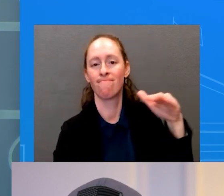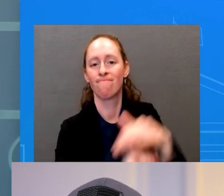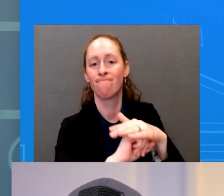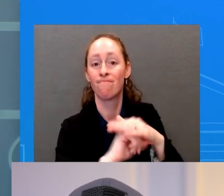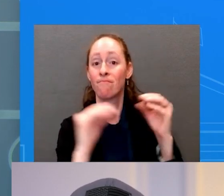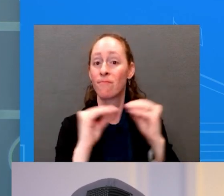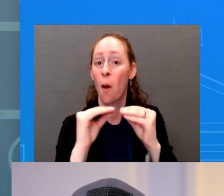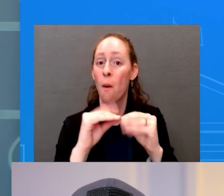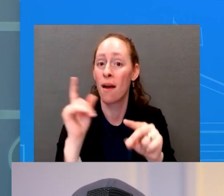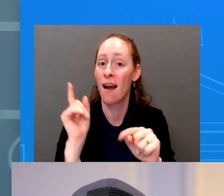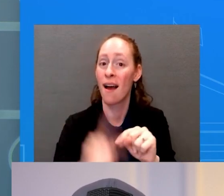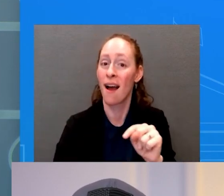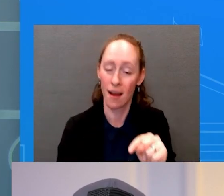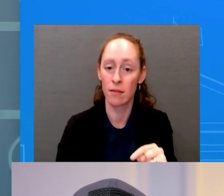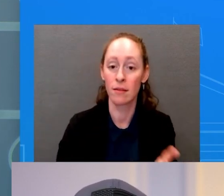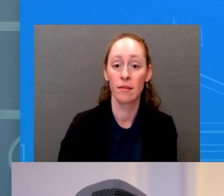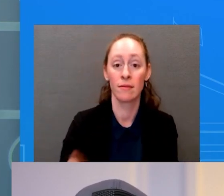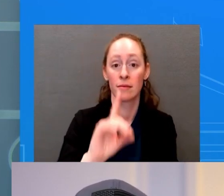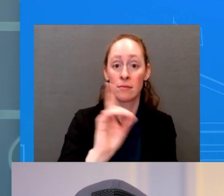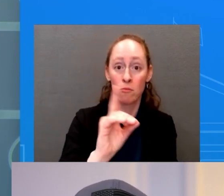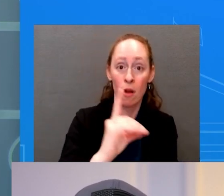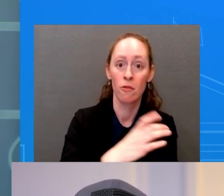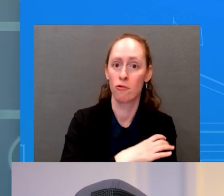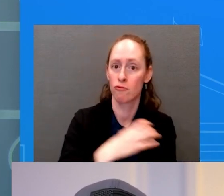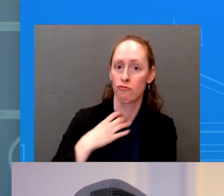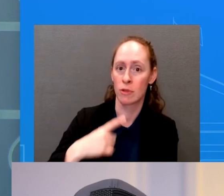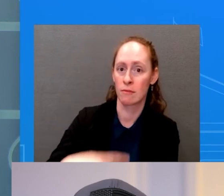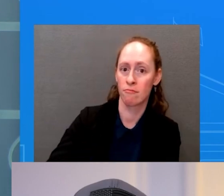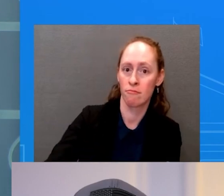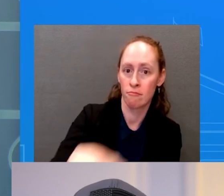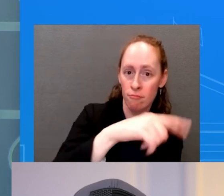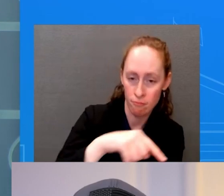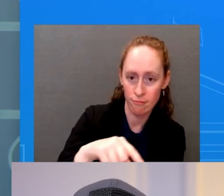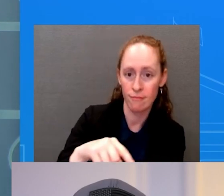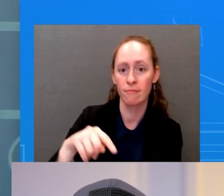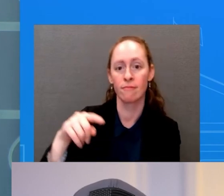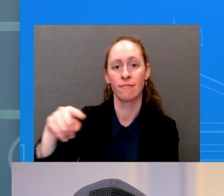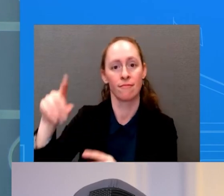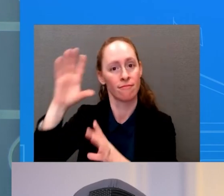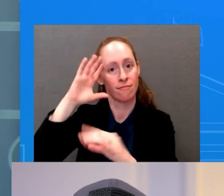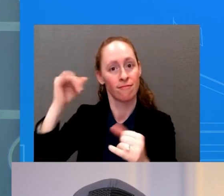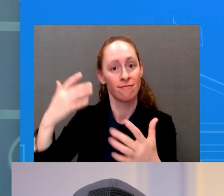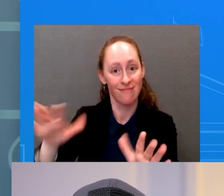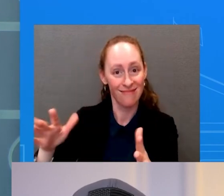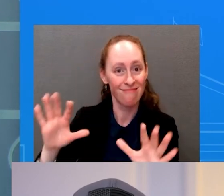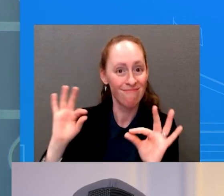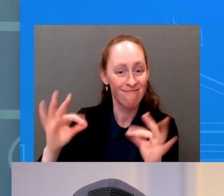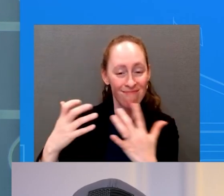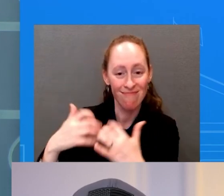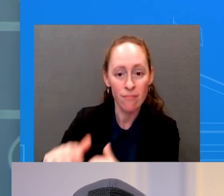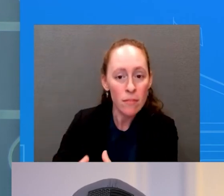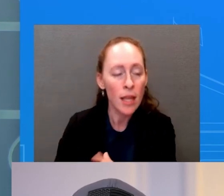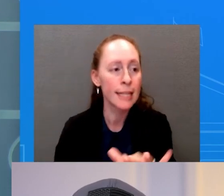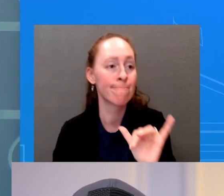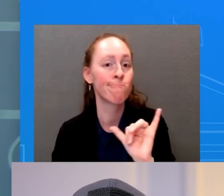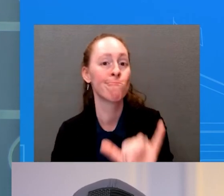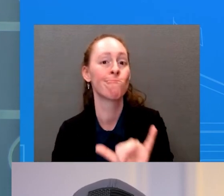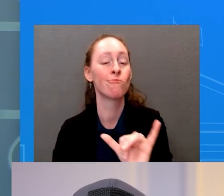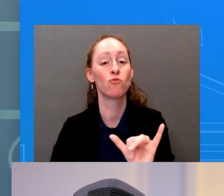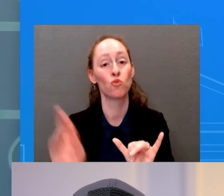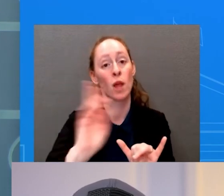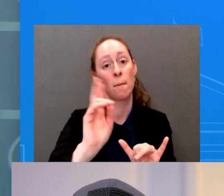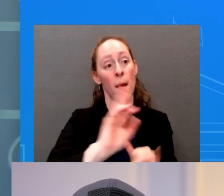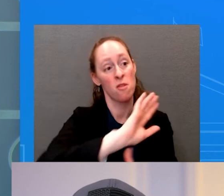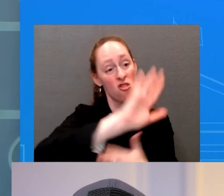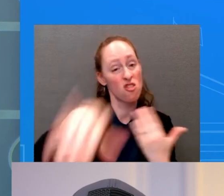Democrats and the president has done. Republicans did not vote for that at all. And what Republicans want to do is that they want to